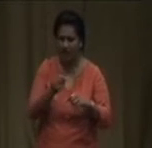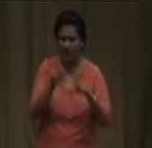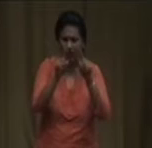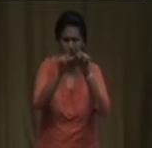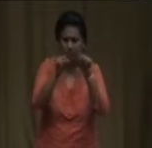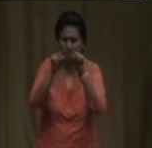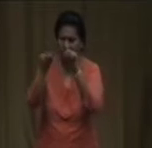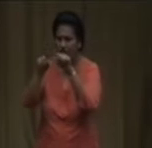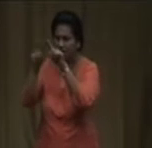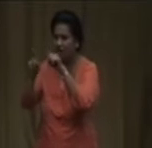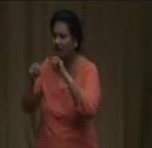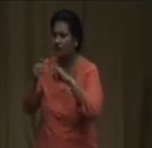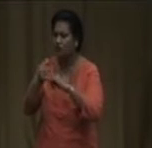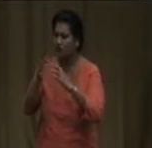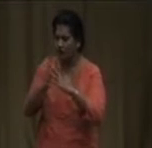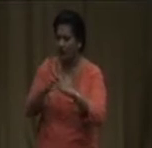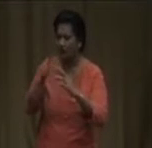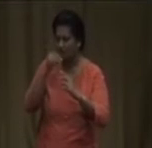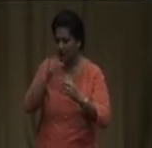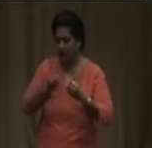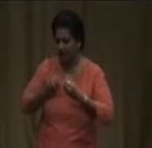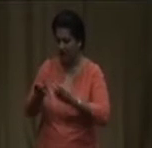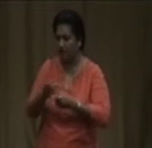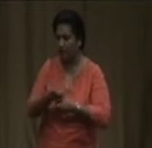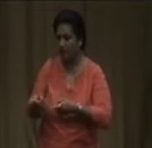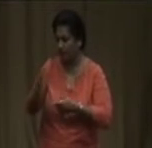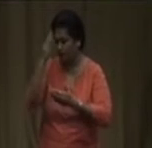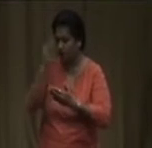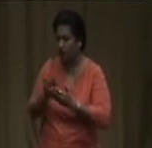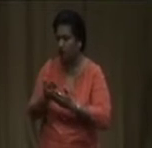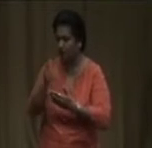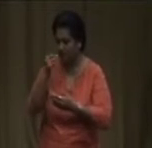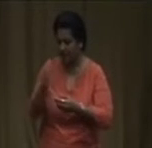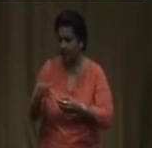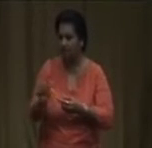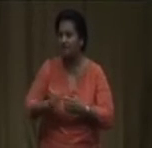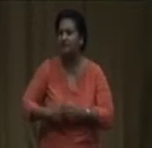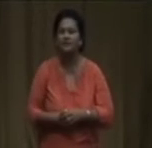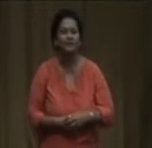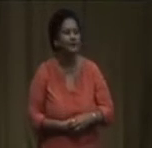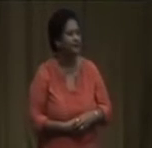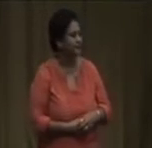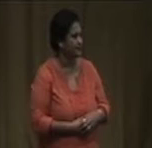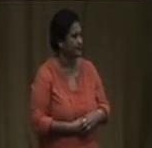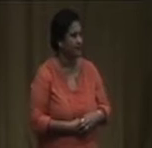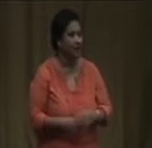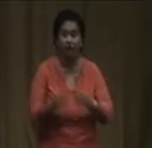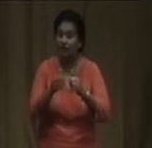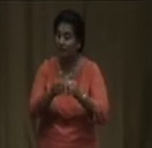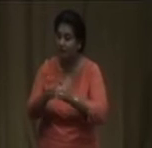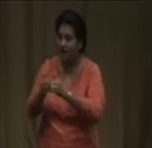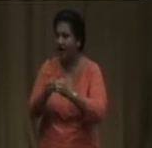software are made available to them to assist and help and with the peer-to-peer learning